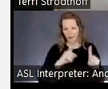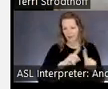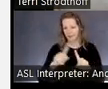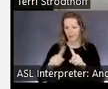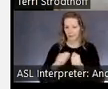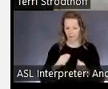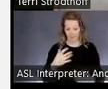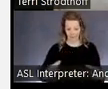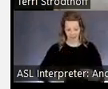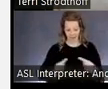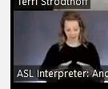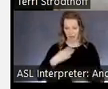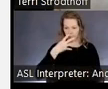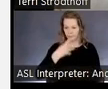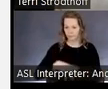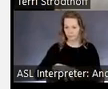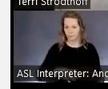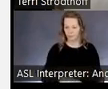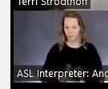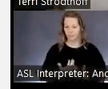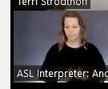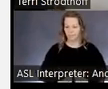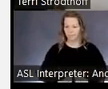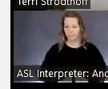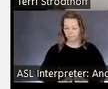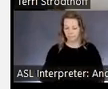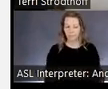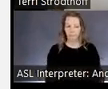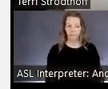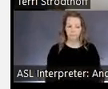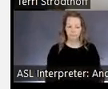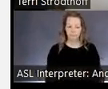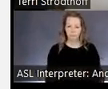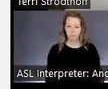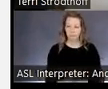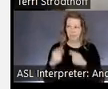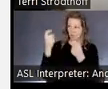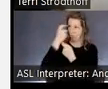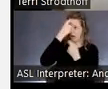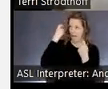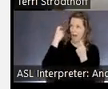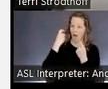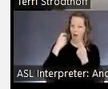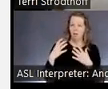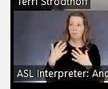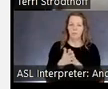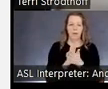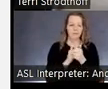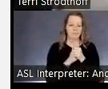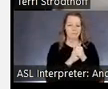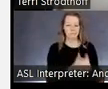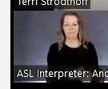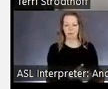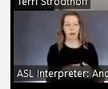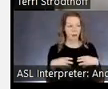the pain that we're experiencing as a result of this wounding, as a result of the trauma. We might become very compliant. Ooh, if I